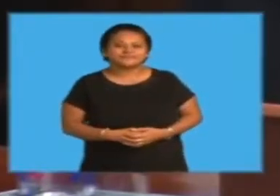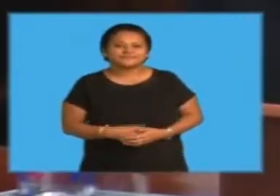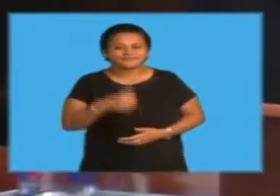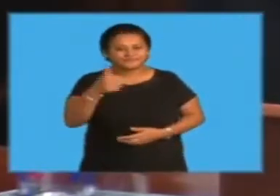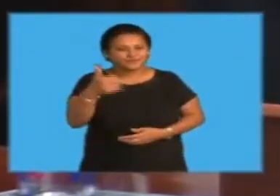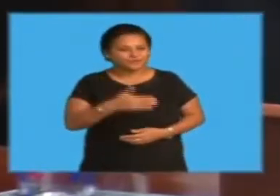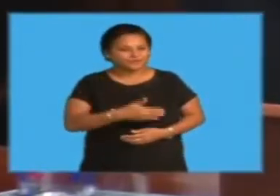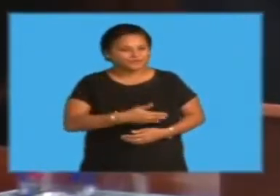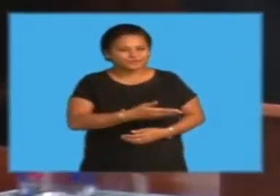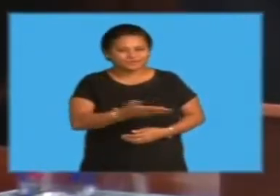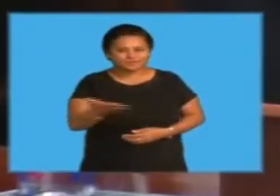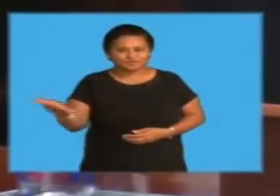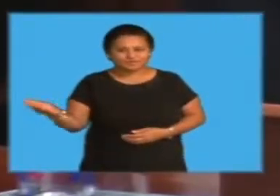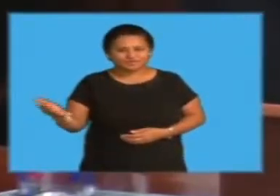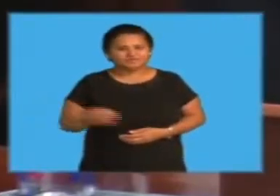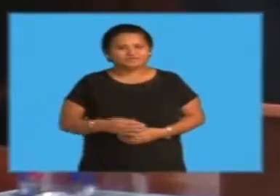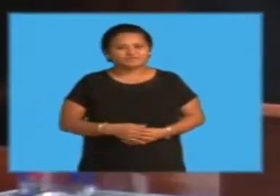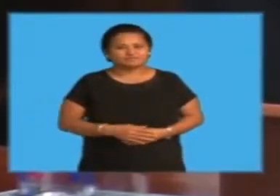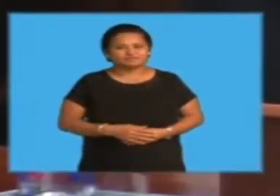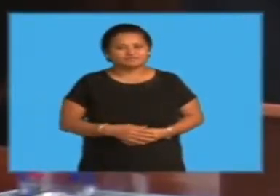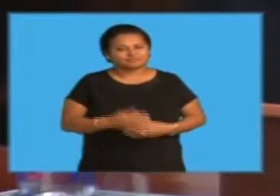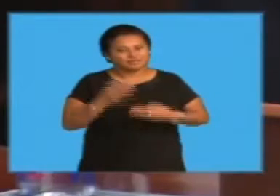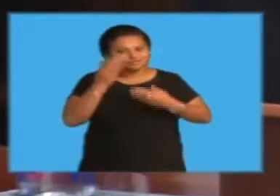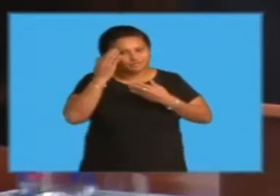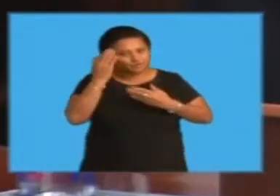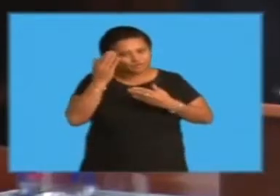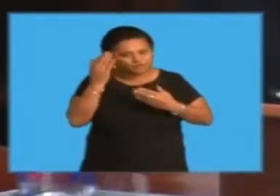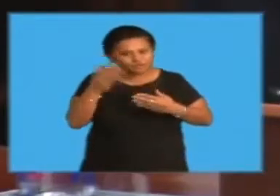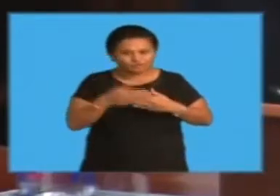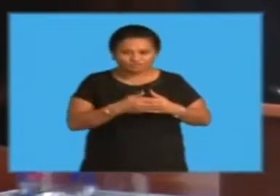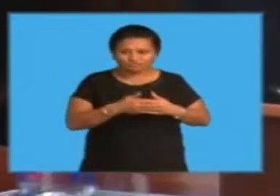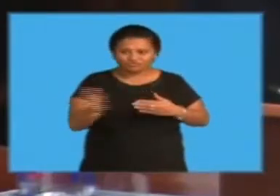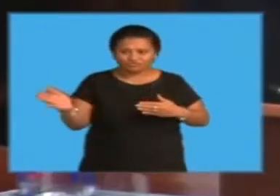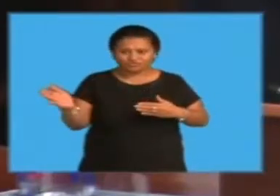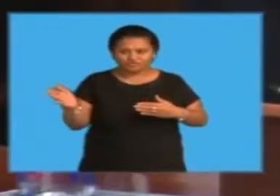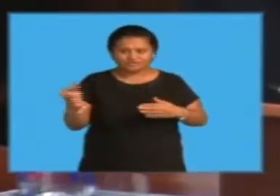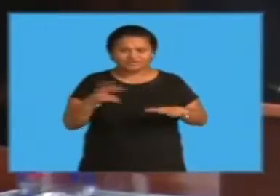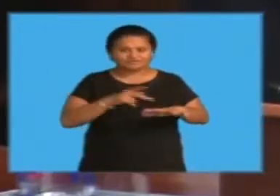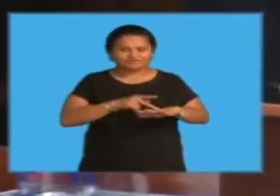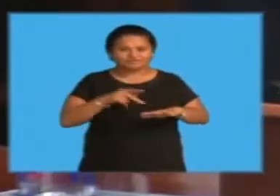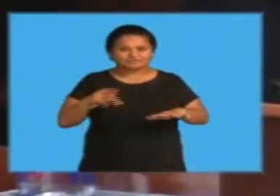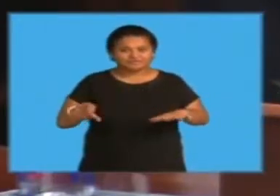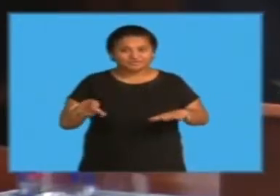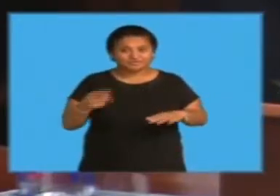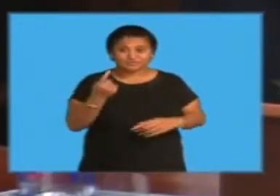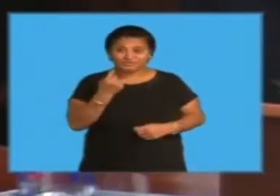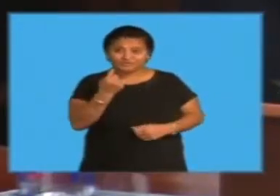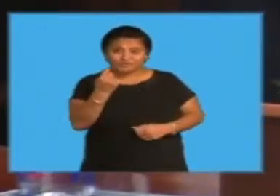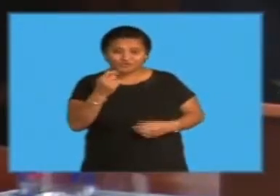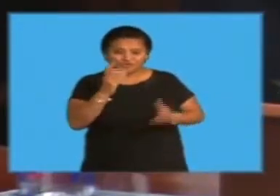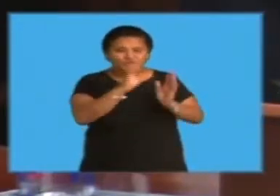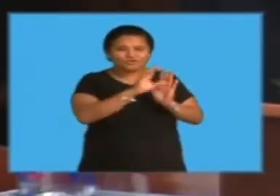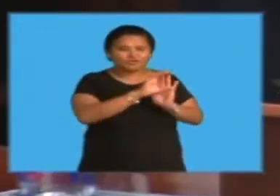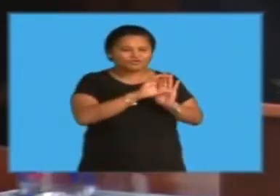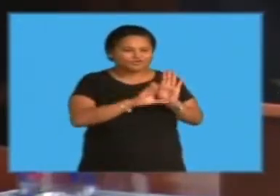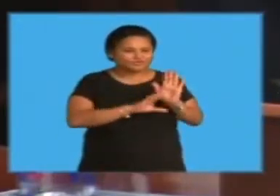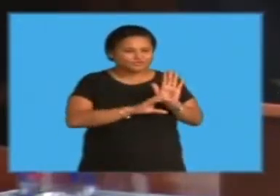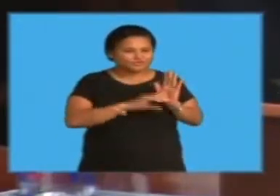It is my honor to open this session of Parliament as we anticipate Constitution Day, which is coming in just 3 days'